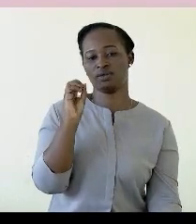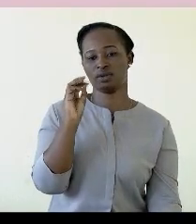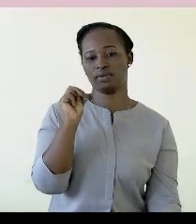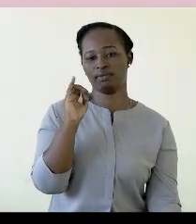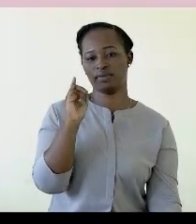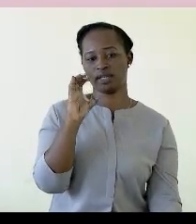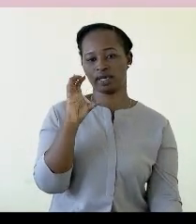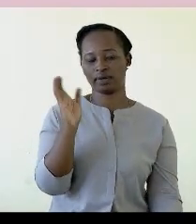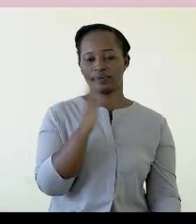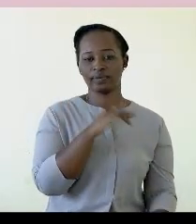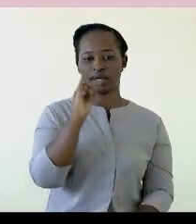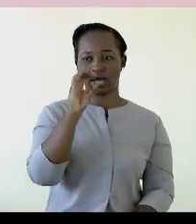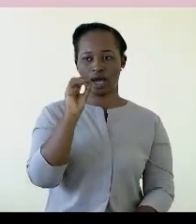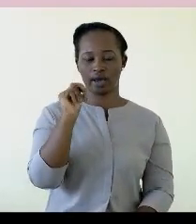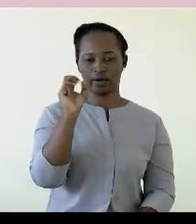know two types of